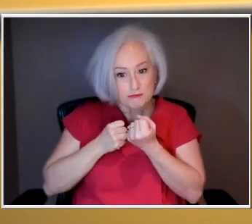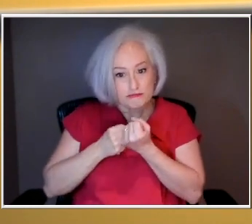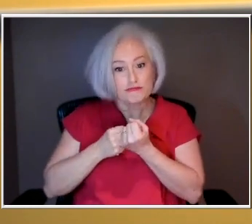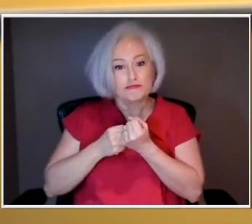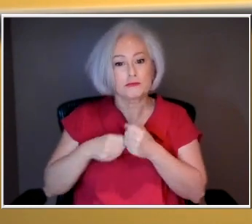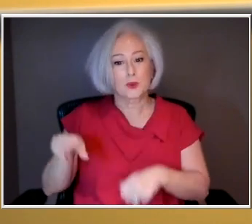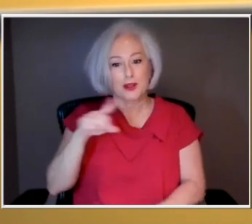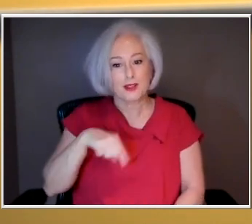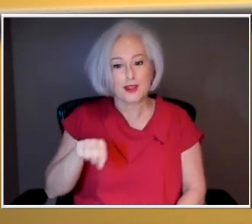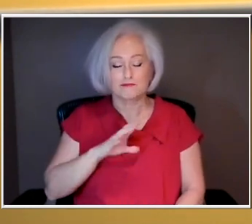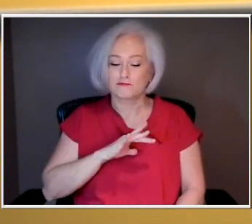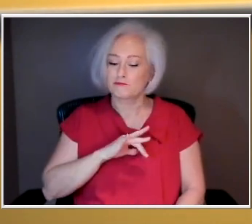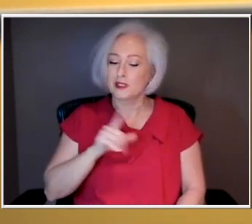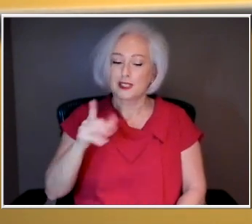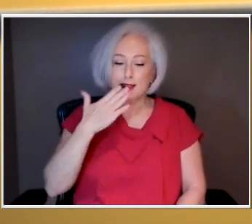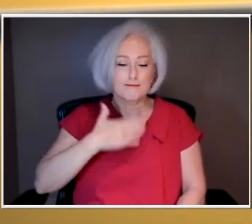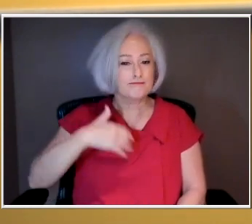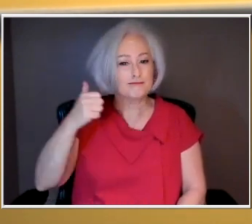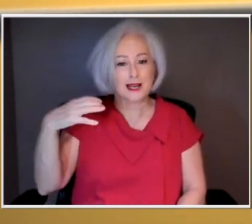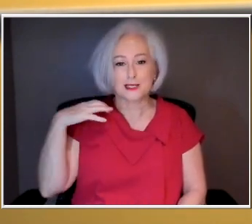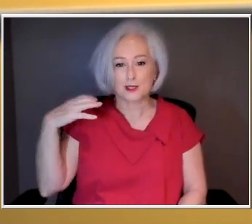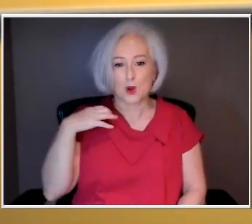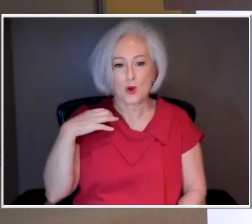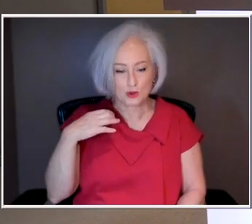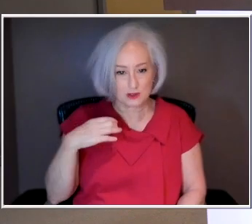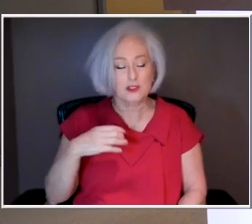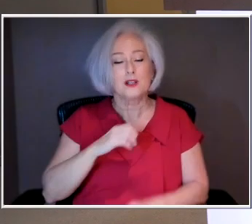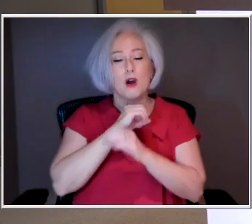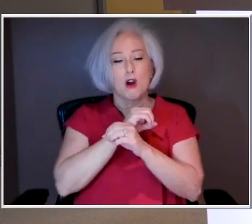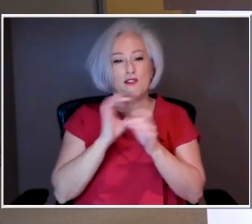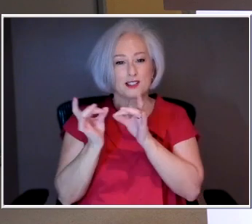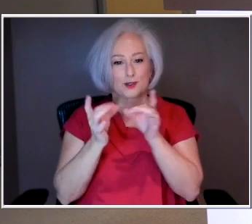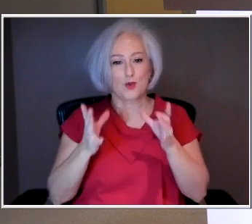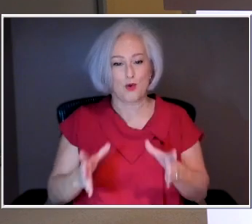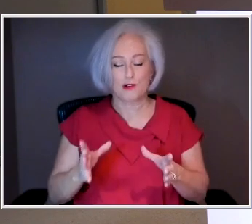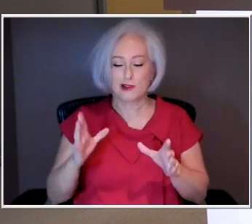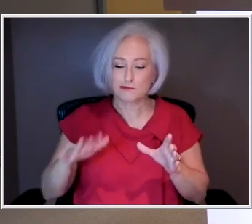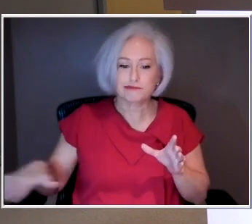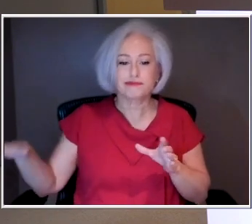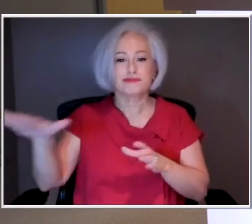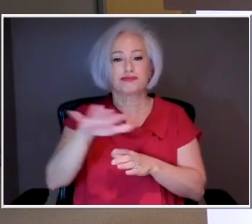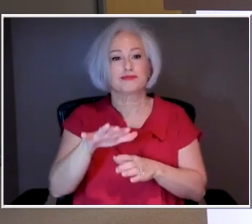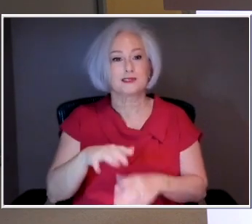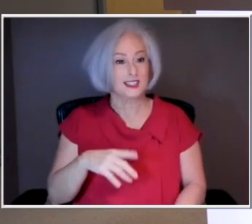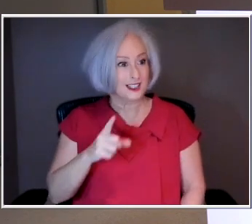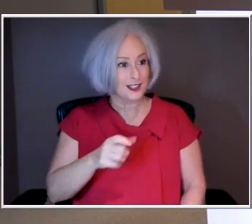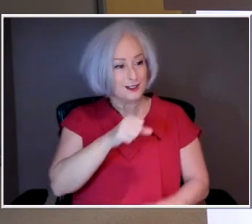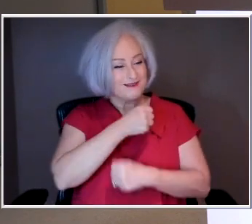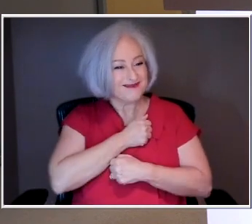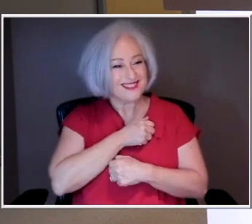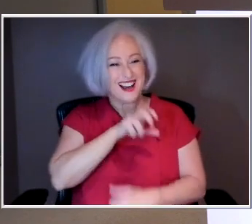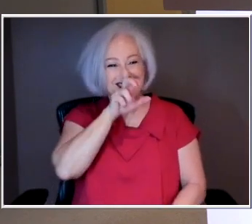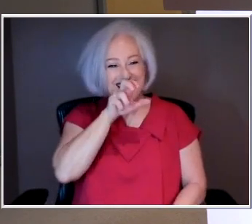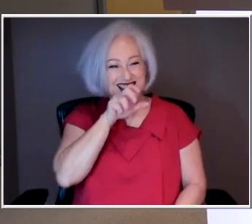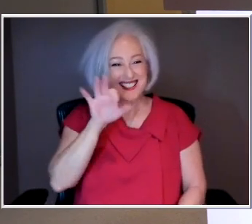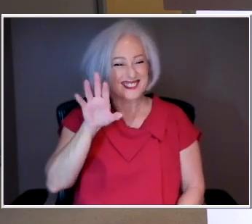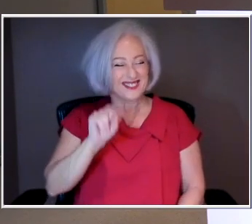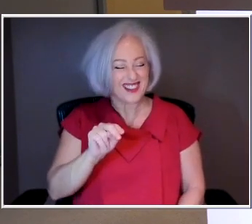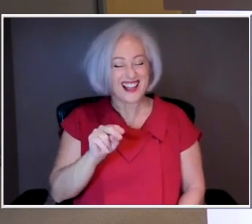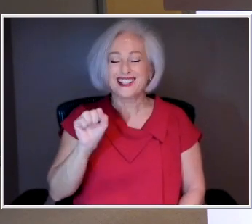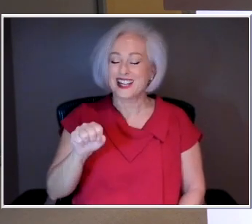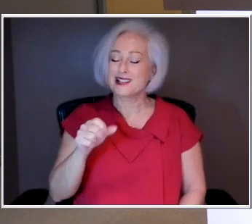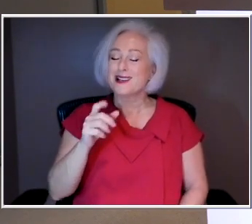best coaches and offensive coordinators in the National Football League. One of a kind. And good time to be an Eagles fan. Oh, yeah. You can be both. You can be both. But Chiefs #1 today. We're going to